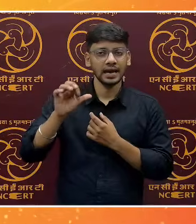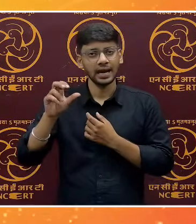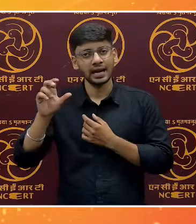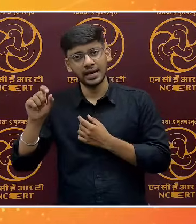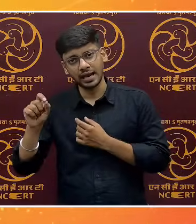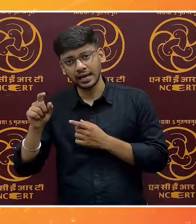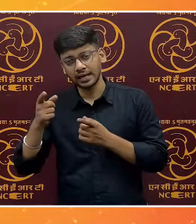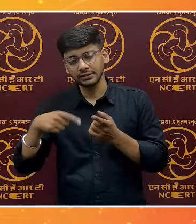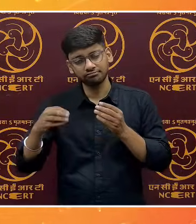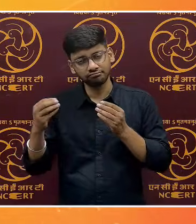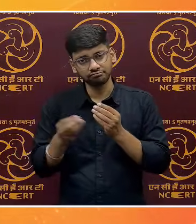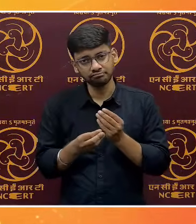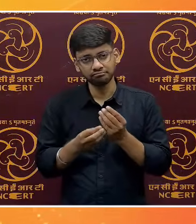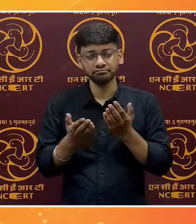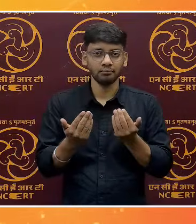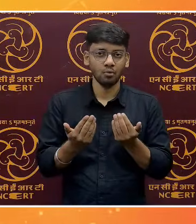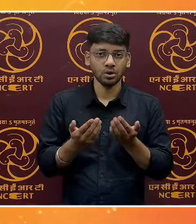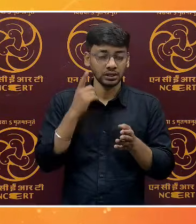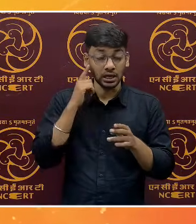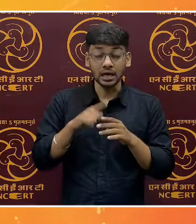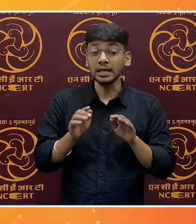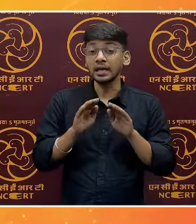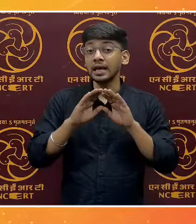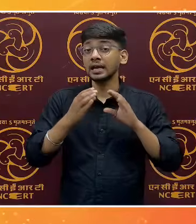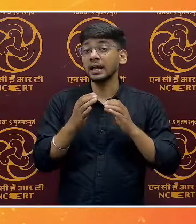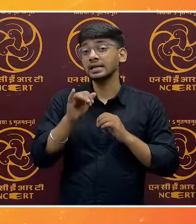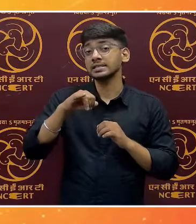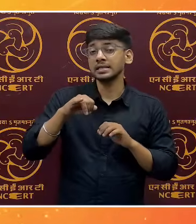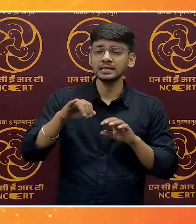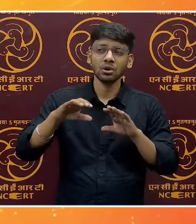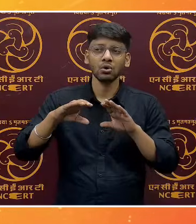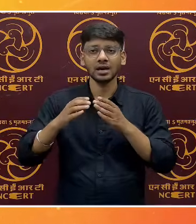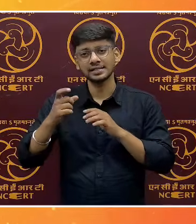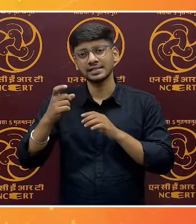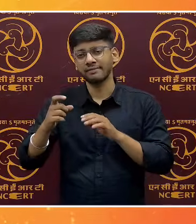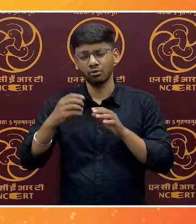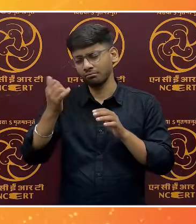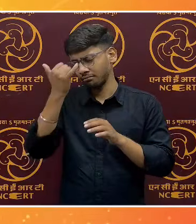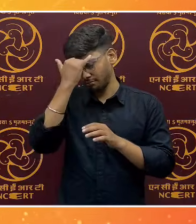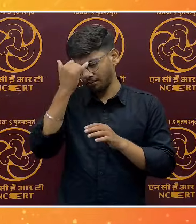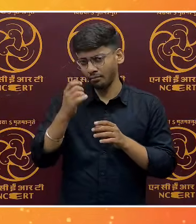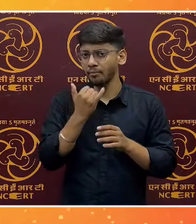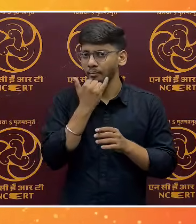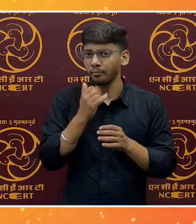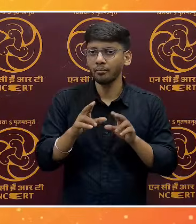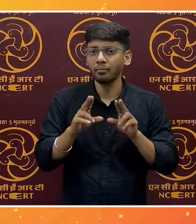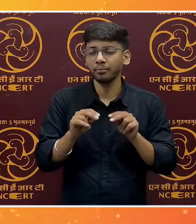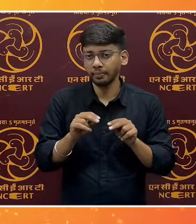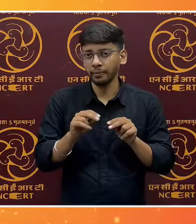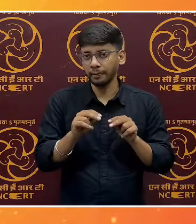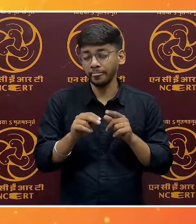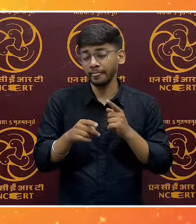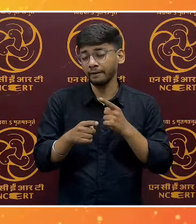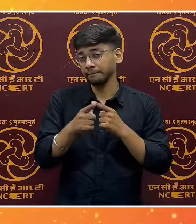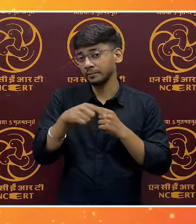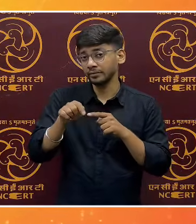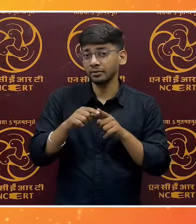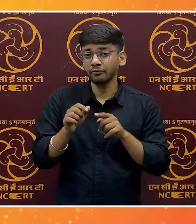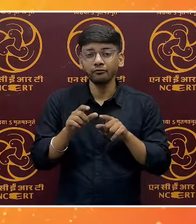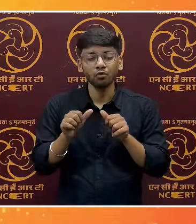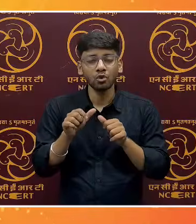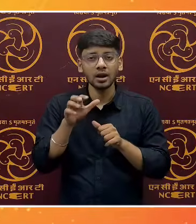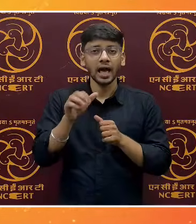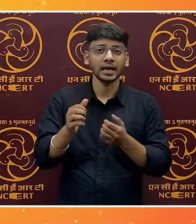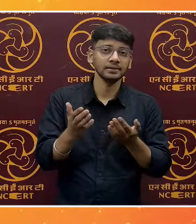can also do that despite being a student of class 6 or class 7. There is no limitation like that. So you have access to the